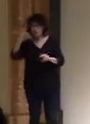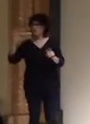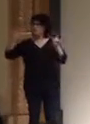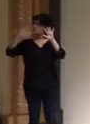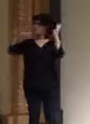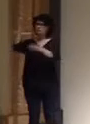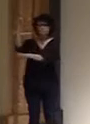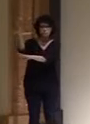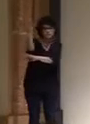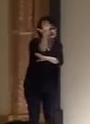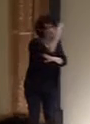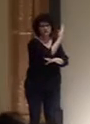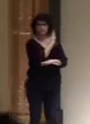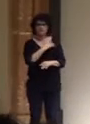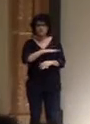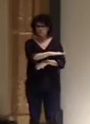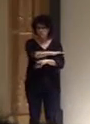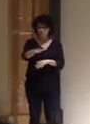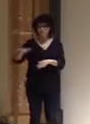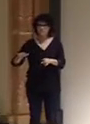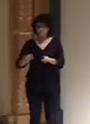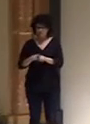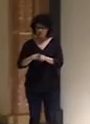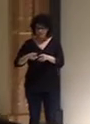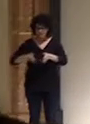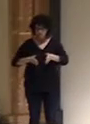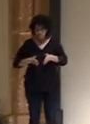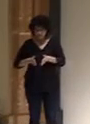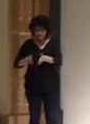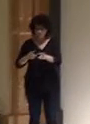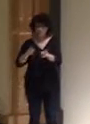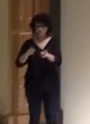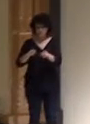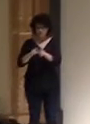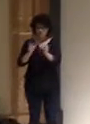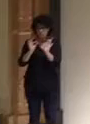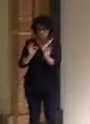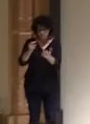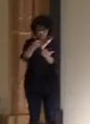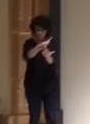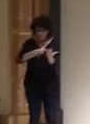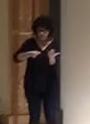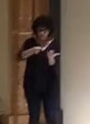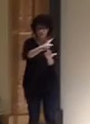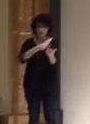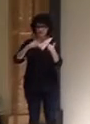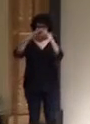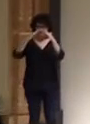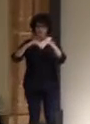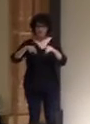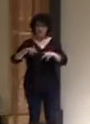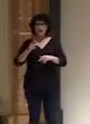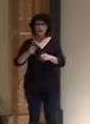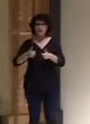sustainability as well. After we had the Porto 2001 European Capital of Culture and a complete change